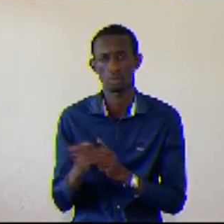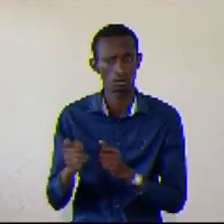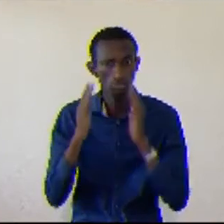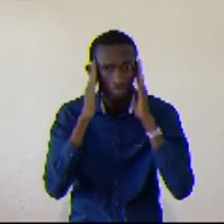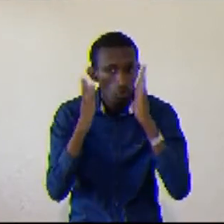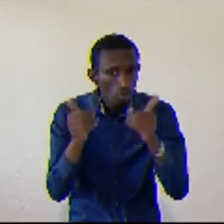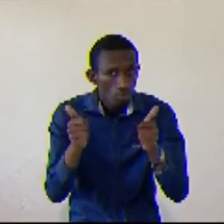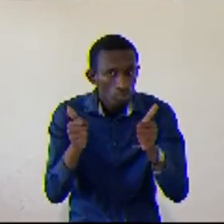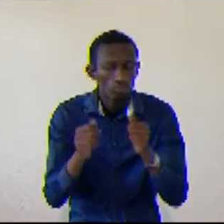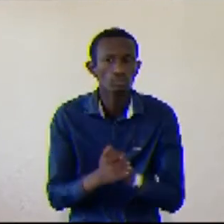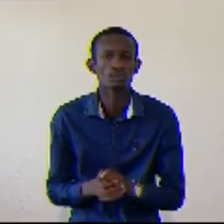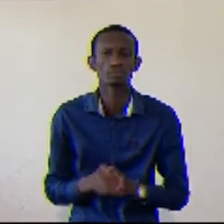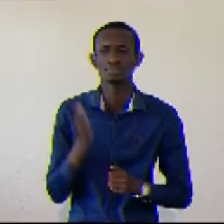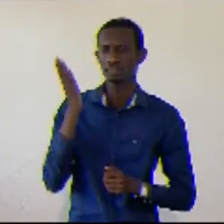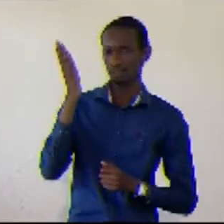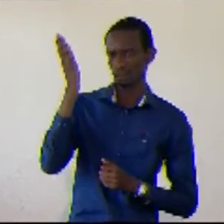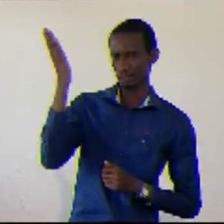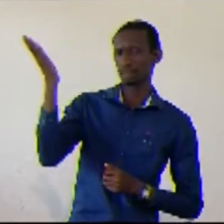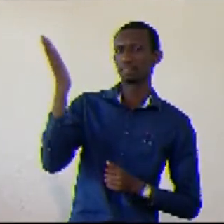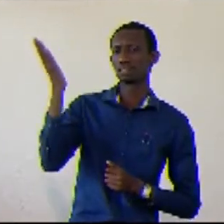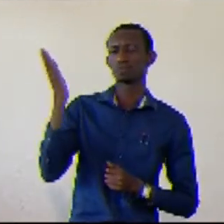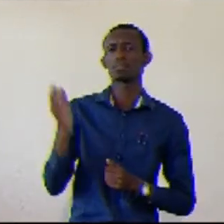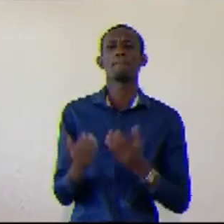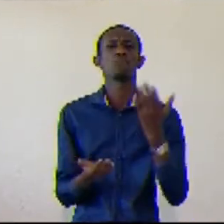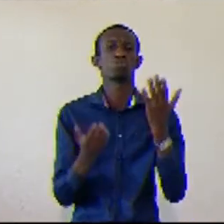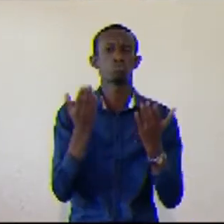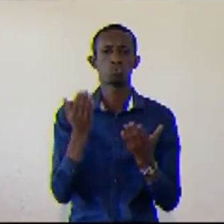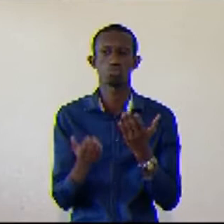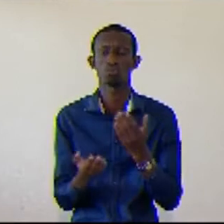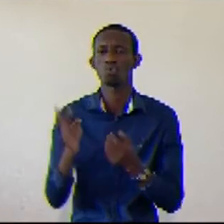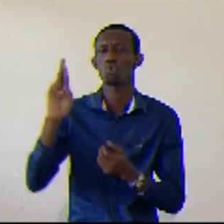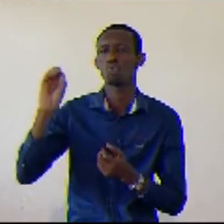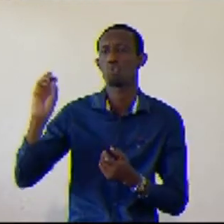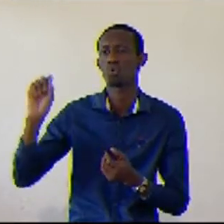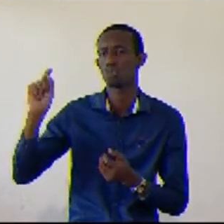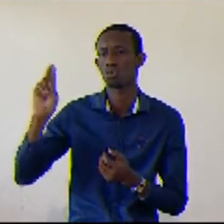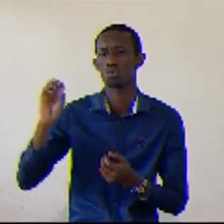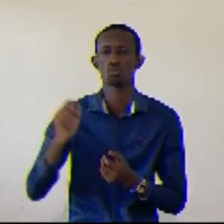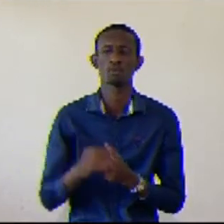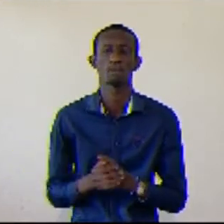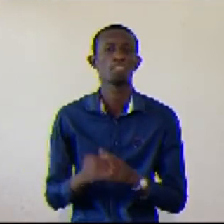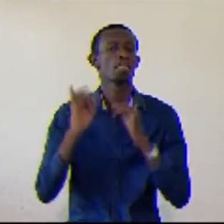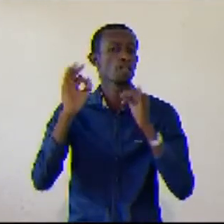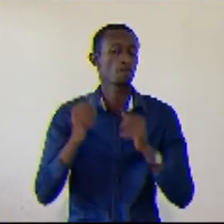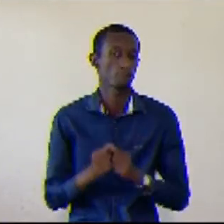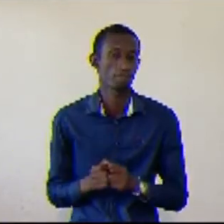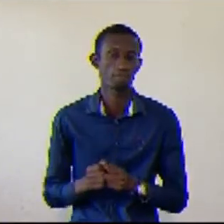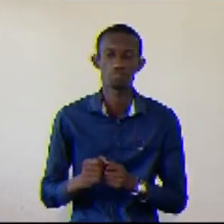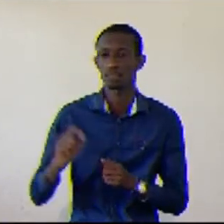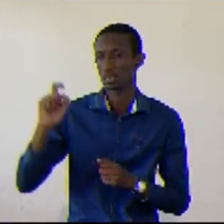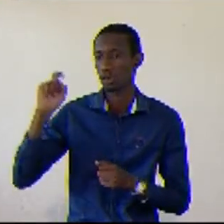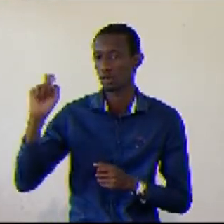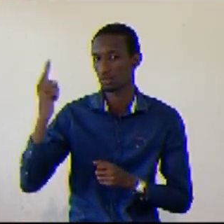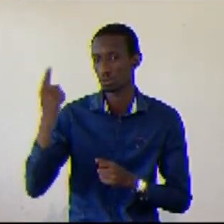together? So, and this is the approximation of the root. When x1 was close to